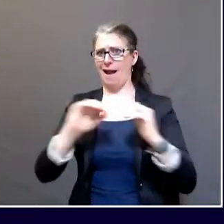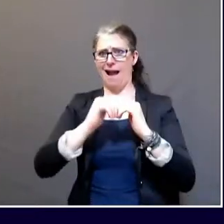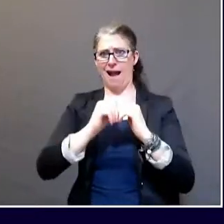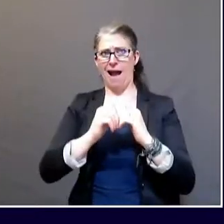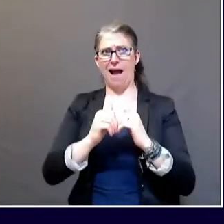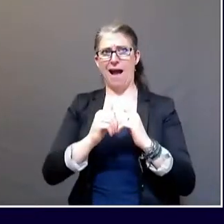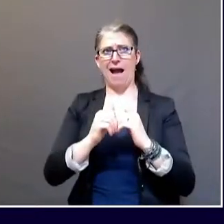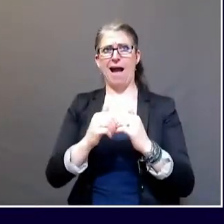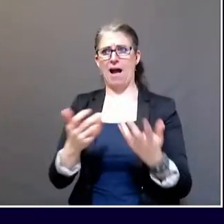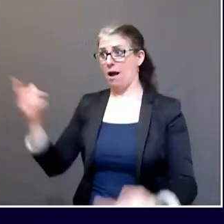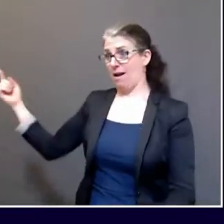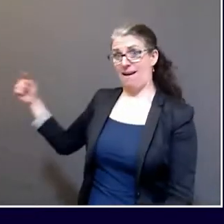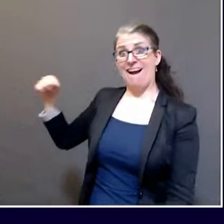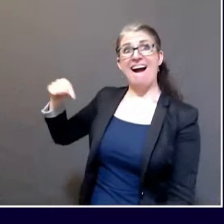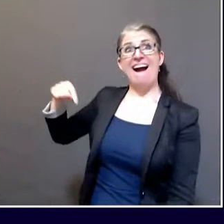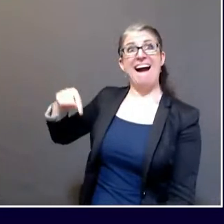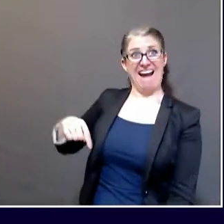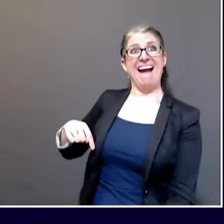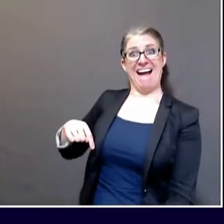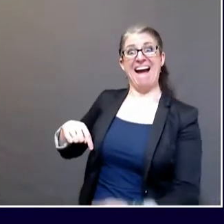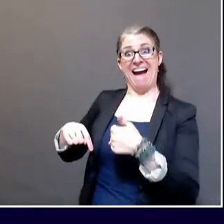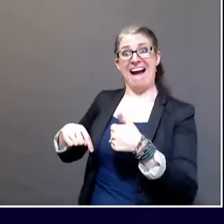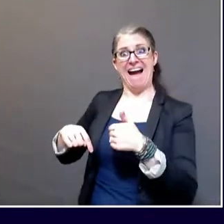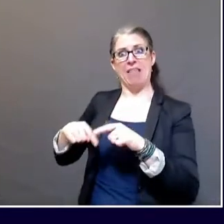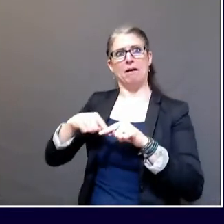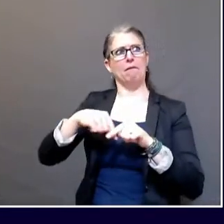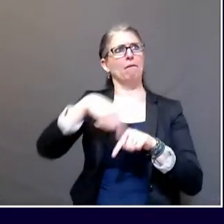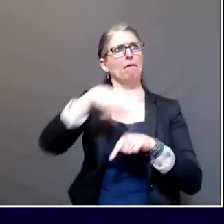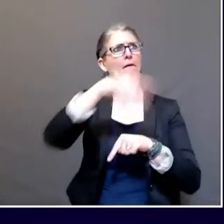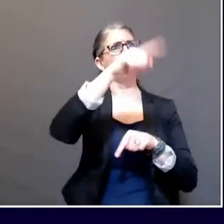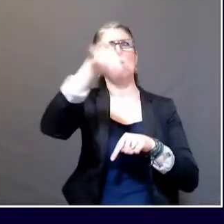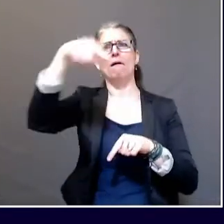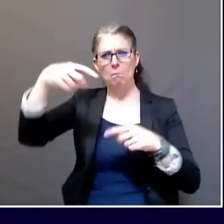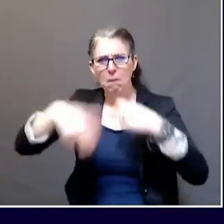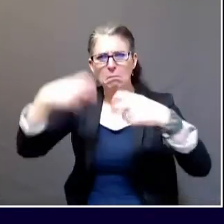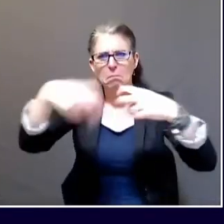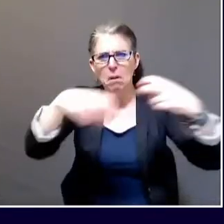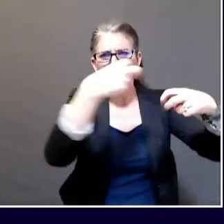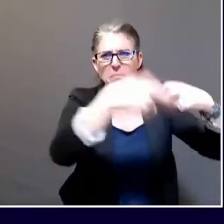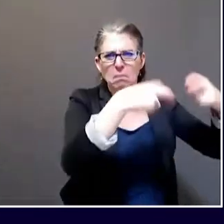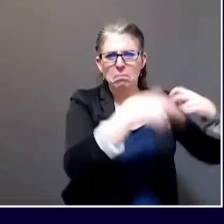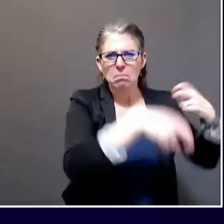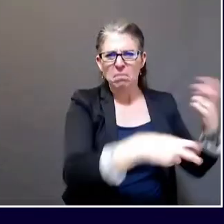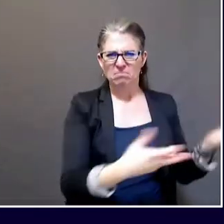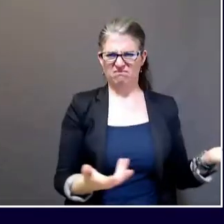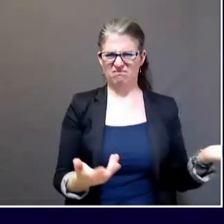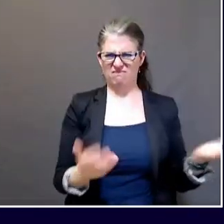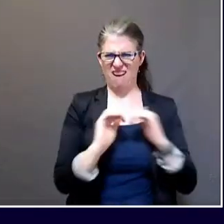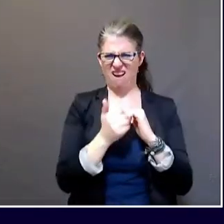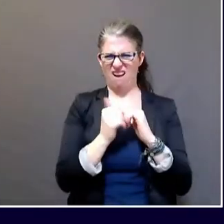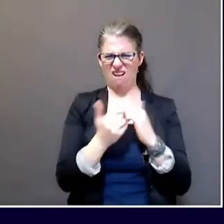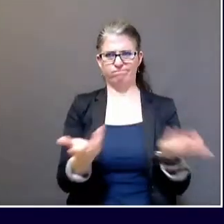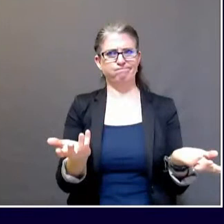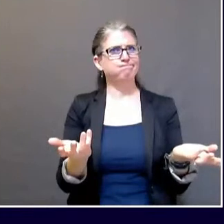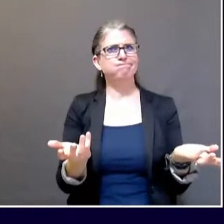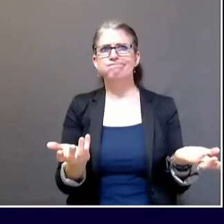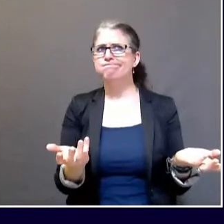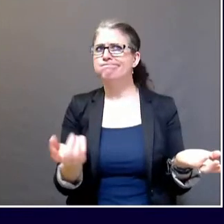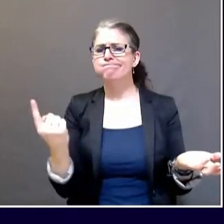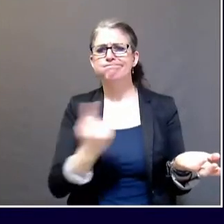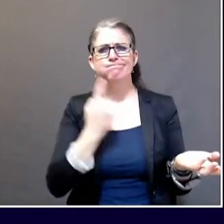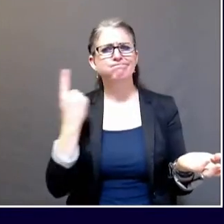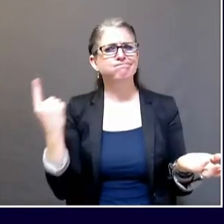stored at some point outside of that tight temperature threshold. These safeguards, these checks